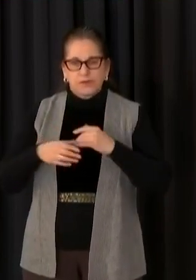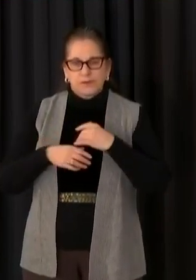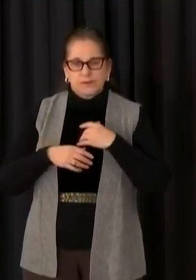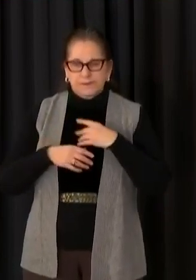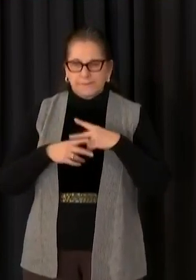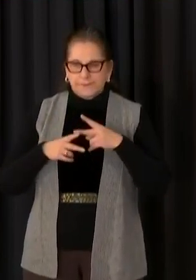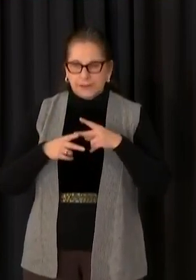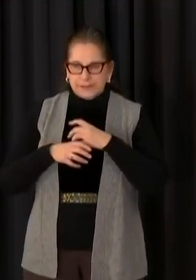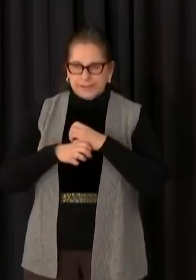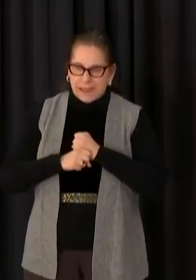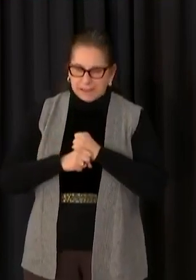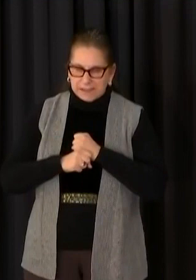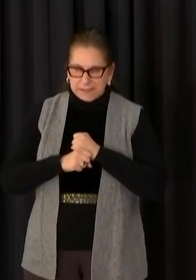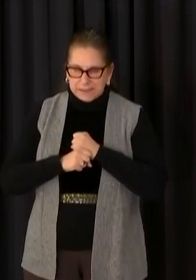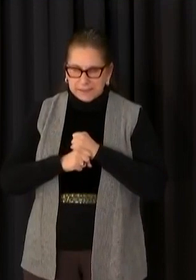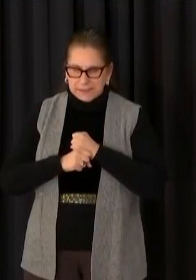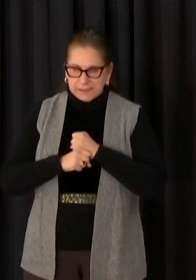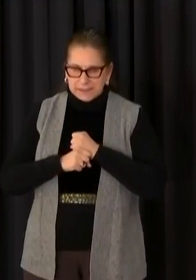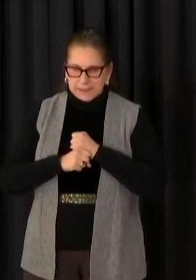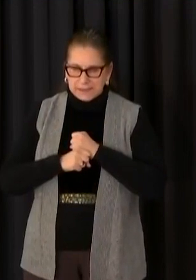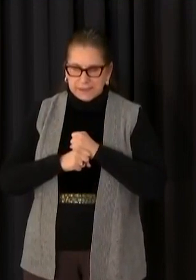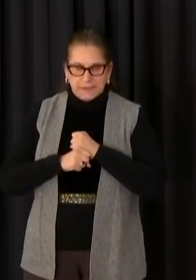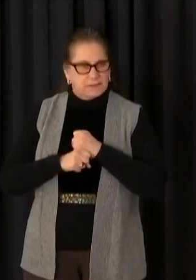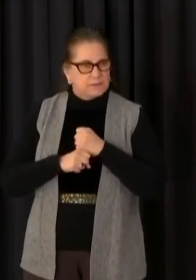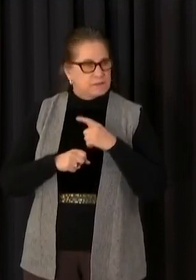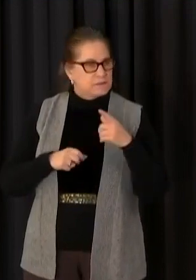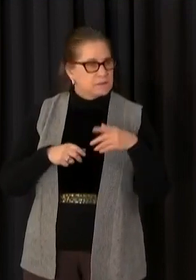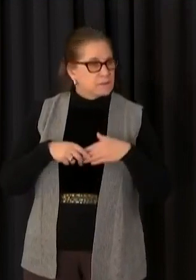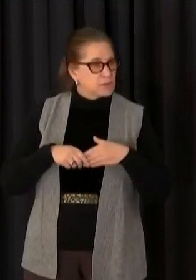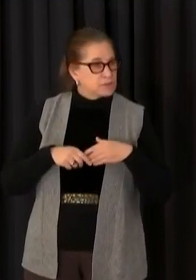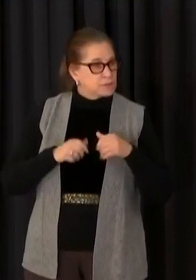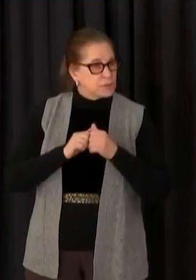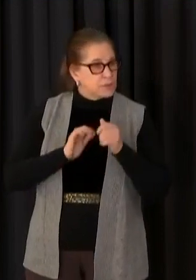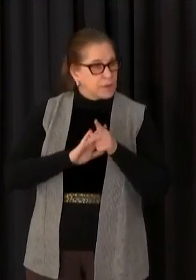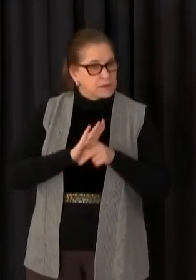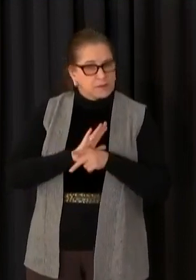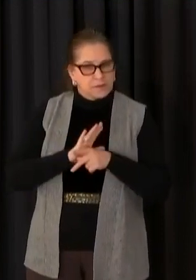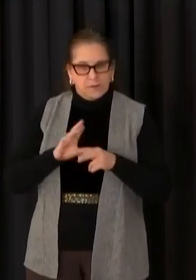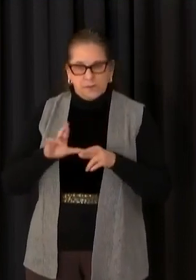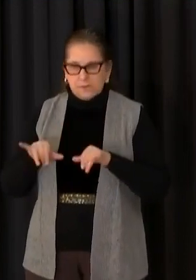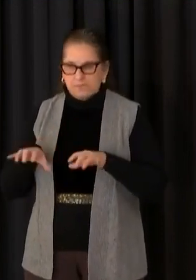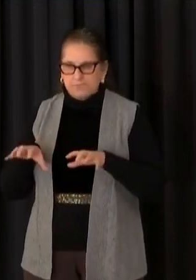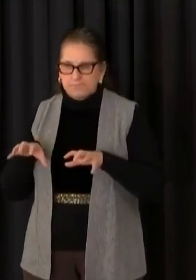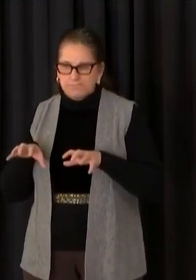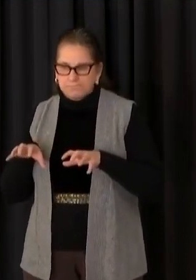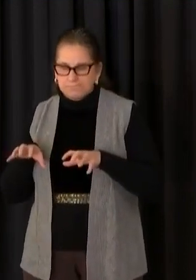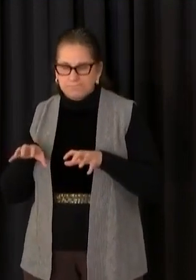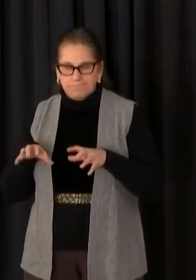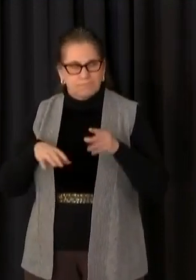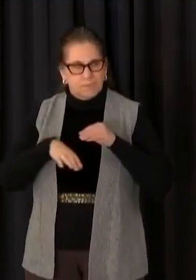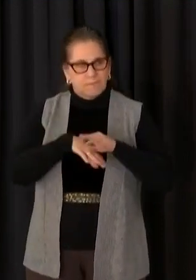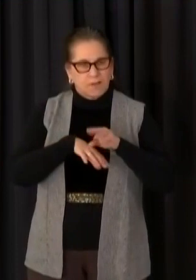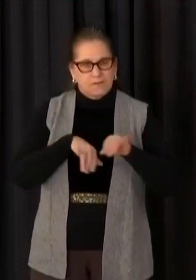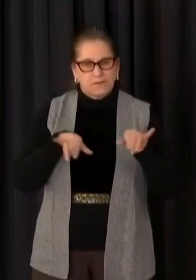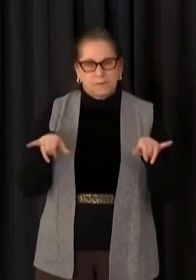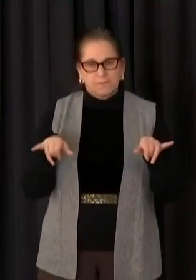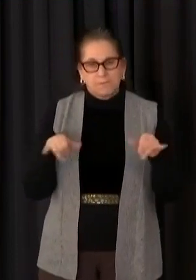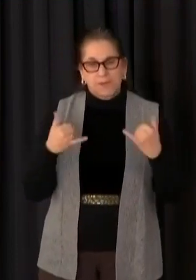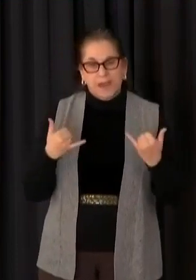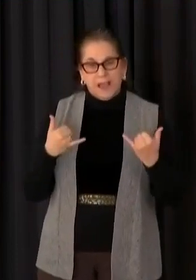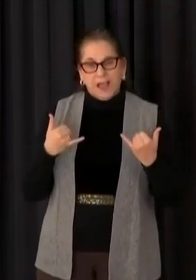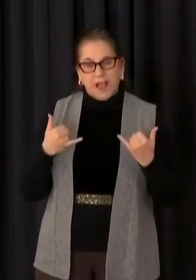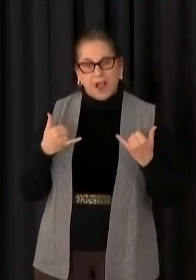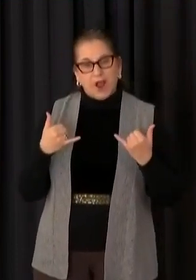made the decision with our input that we will continue our pause through this period of time that we are in this